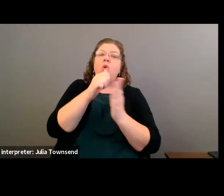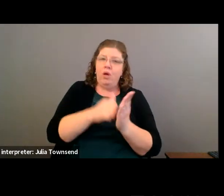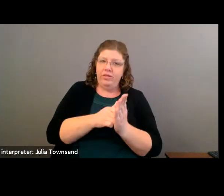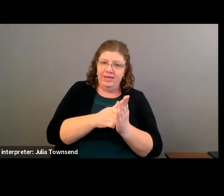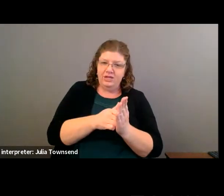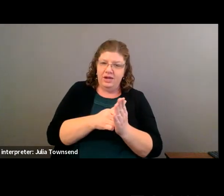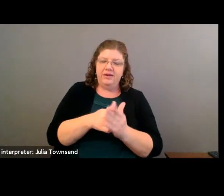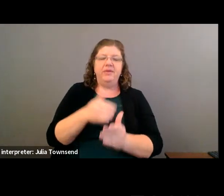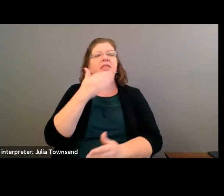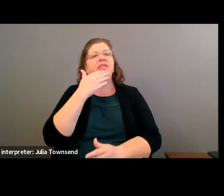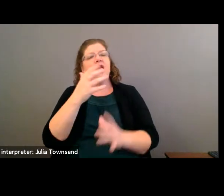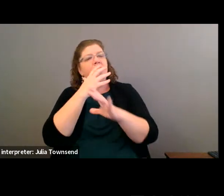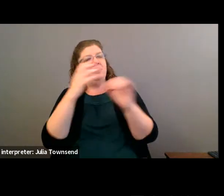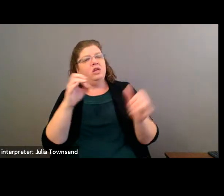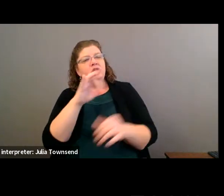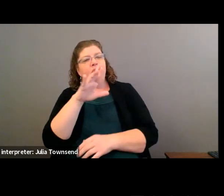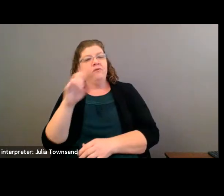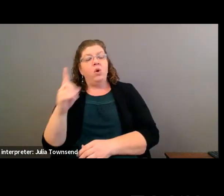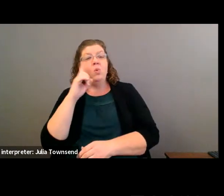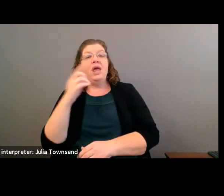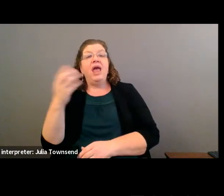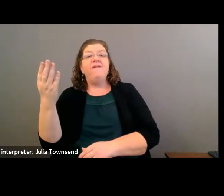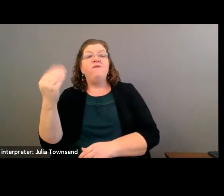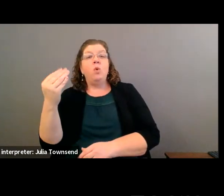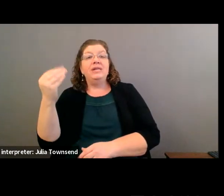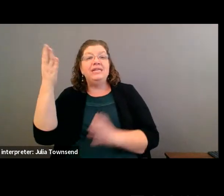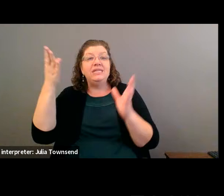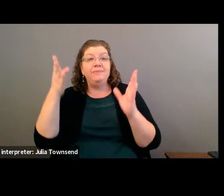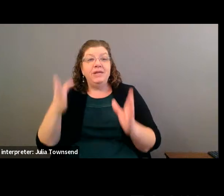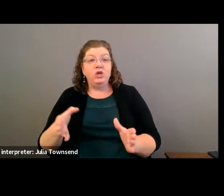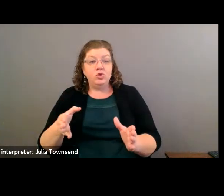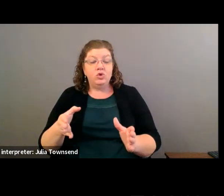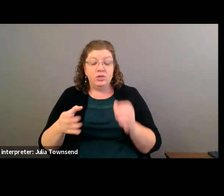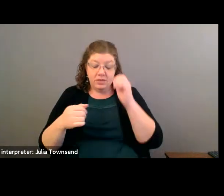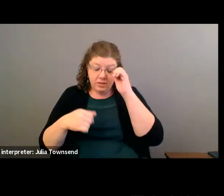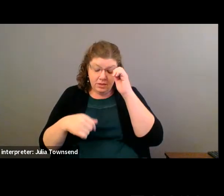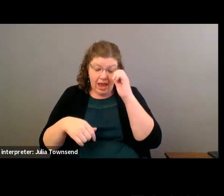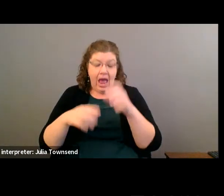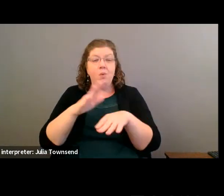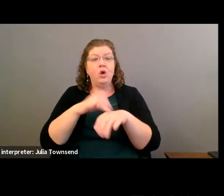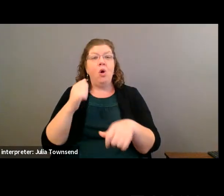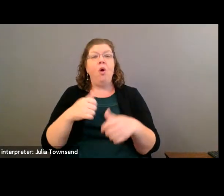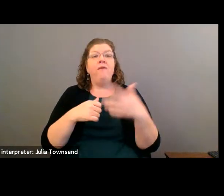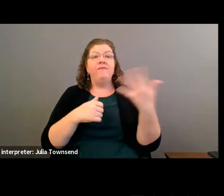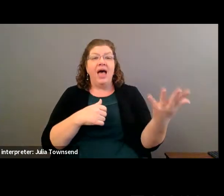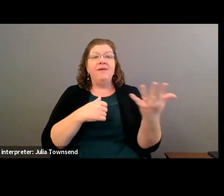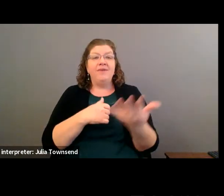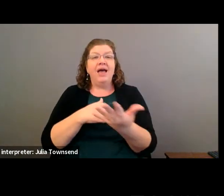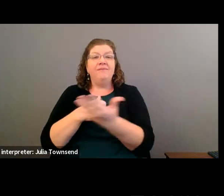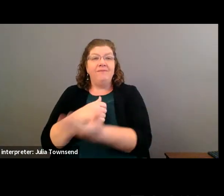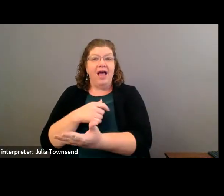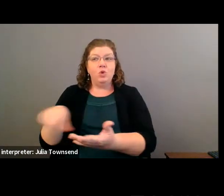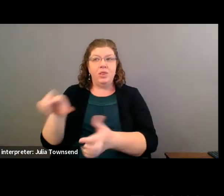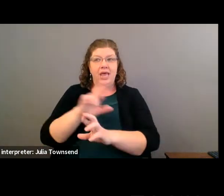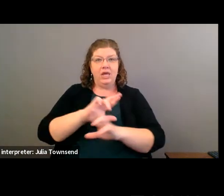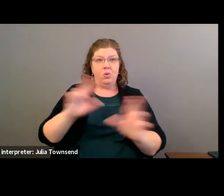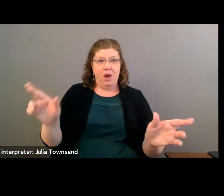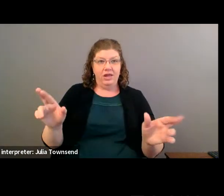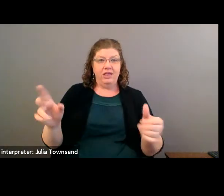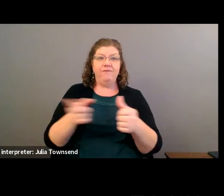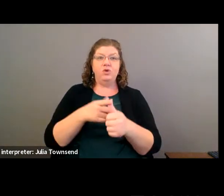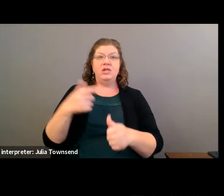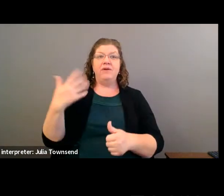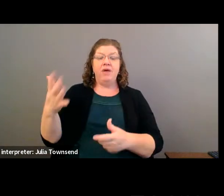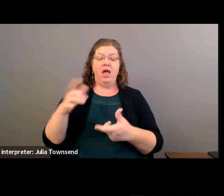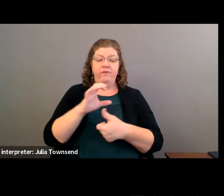Thank you, President Ford. We have 14 speakers for this item. I will call 5 names at a time so speakers can get ready. Our first 5 are